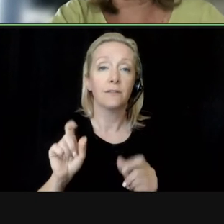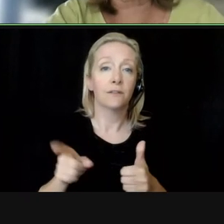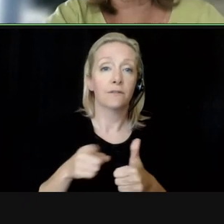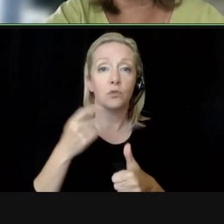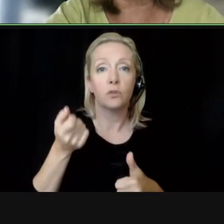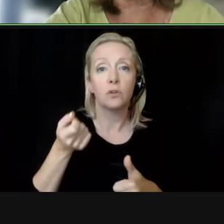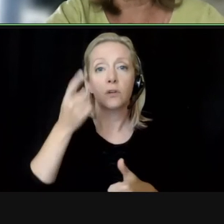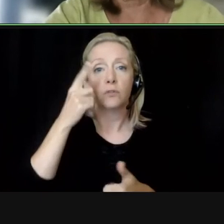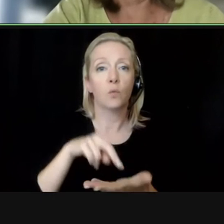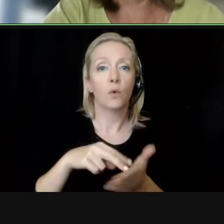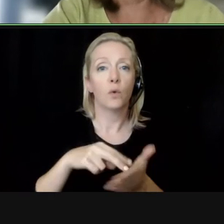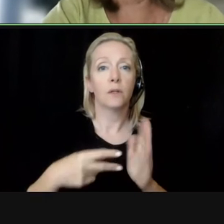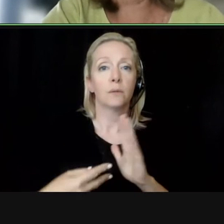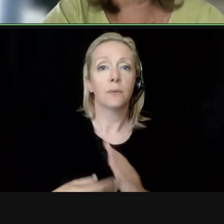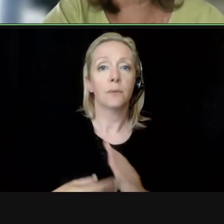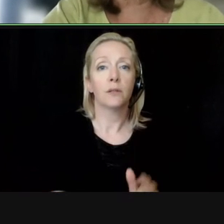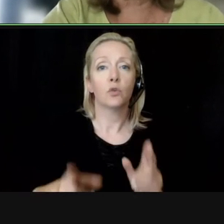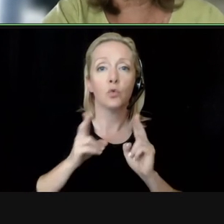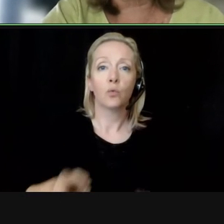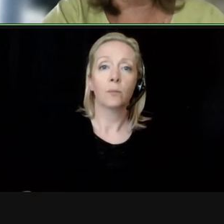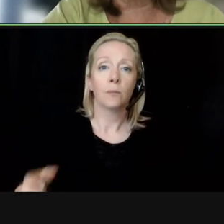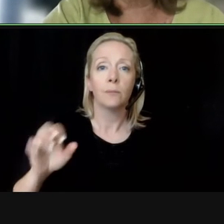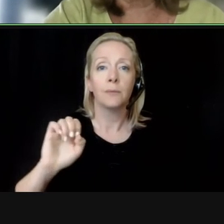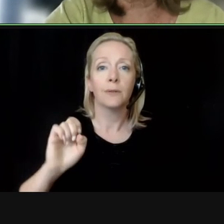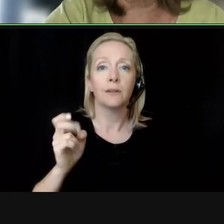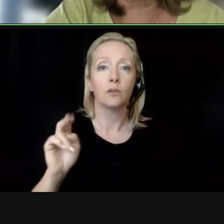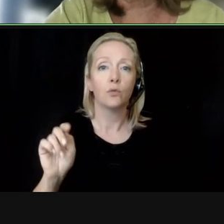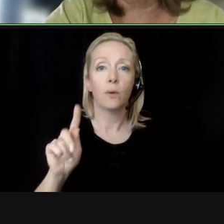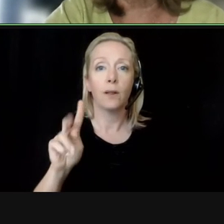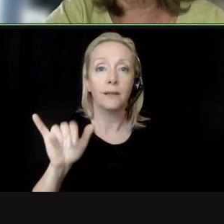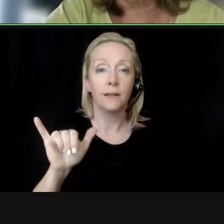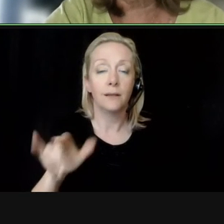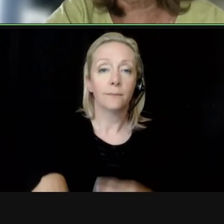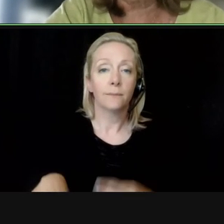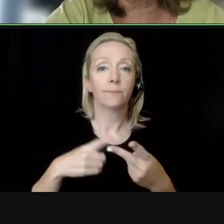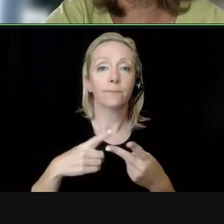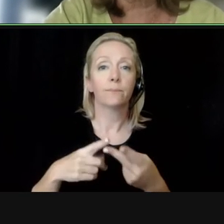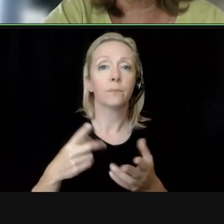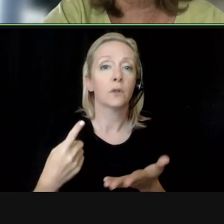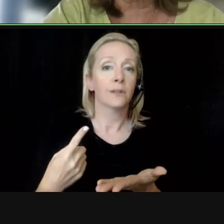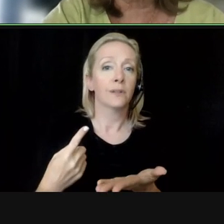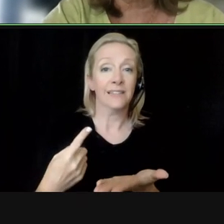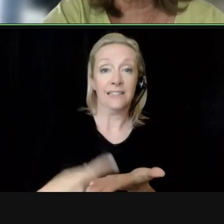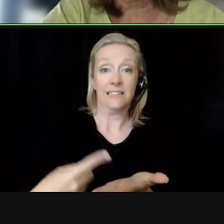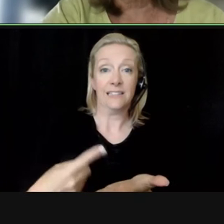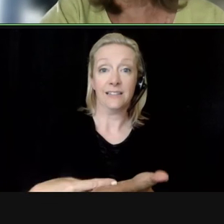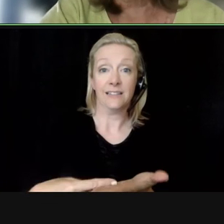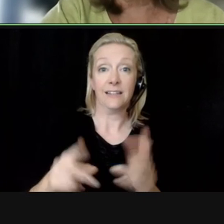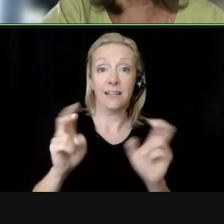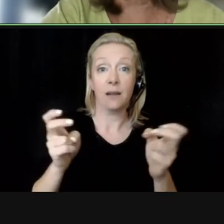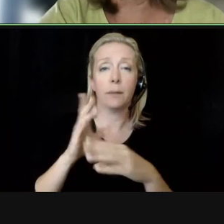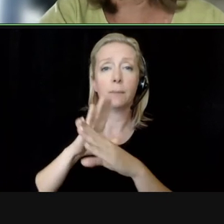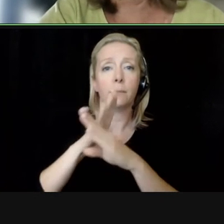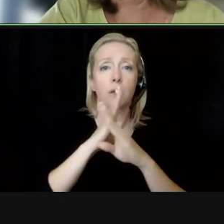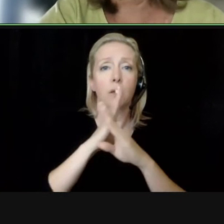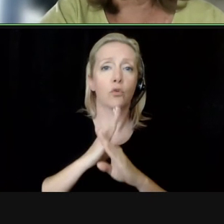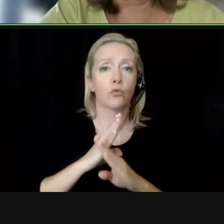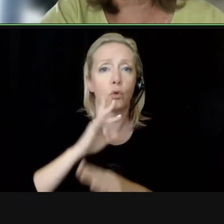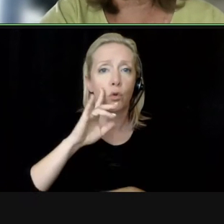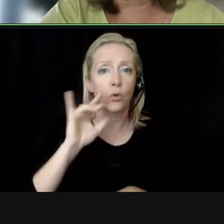human sexuality, to discuss some of the barriers about talking about human sexuality, and that